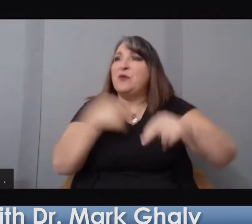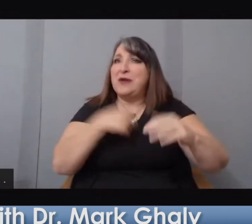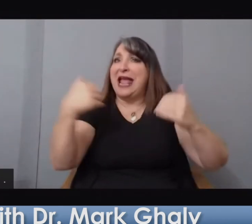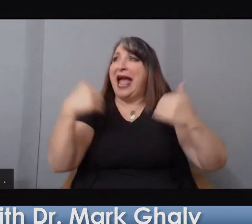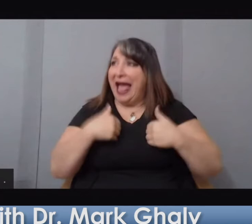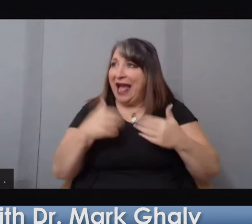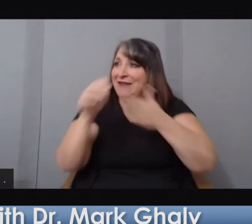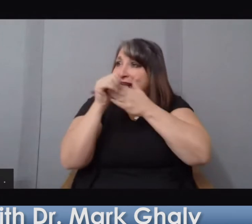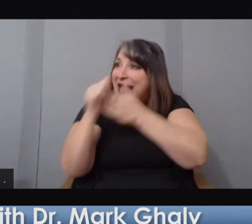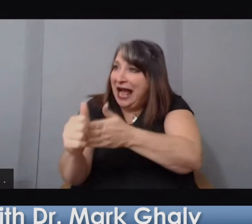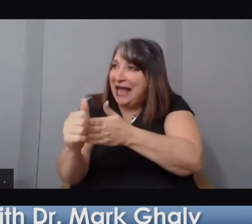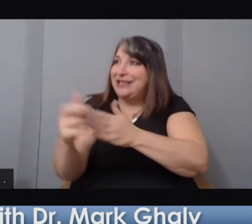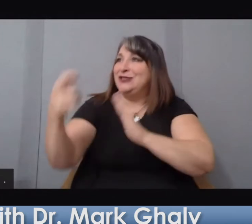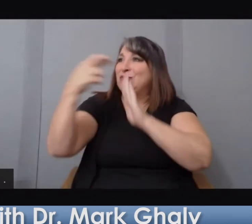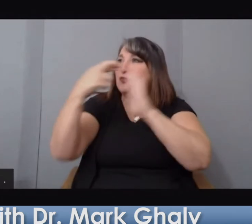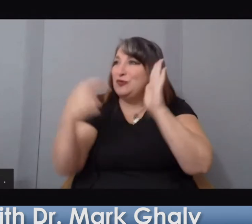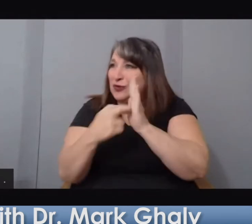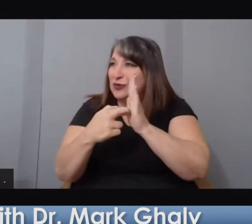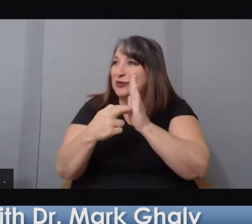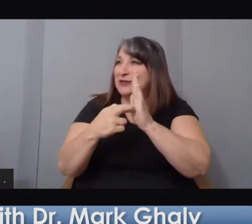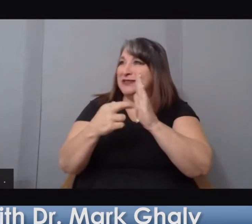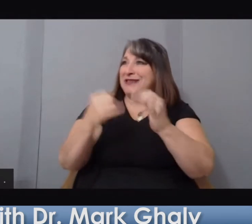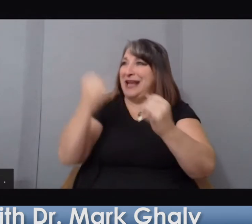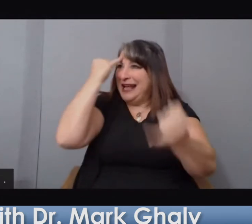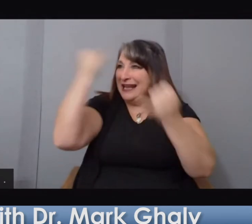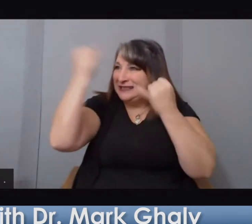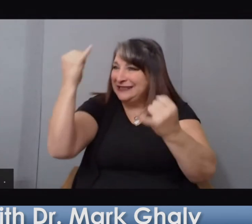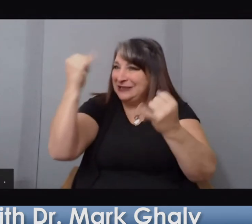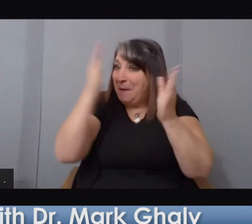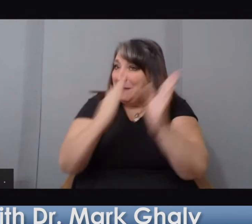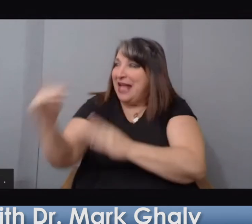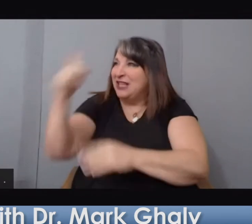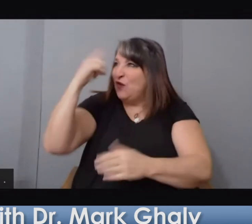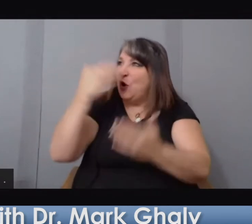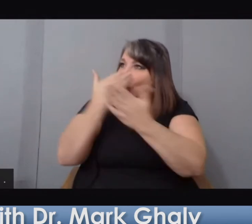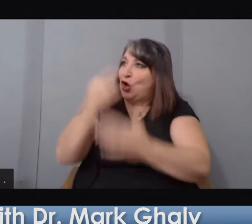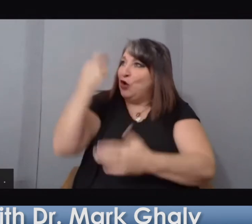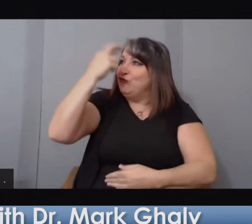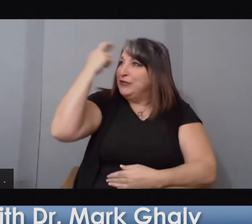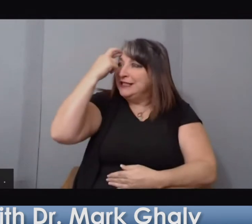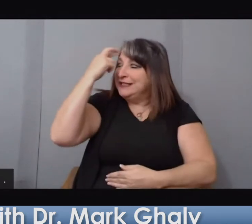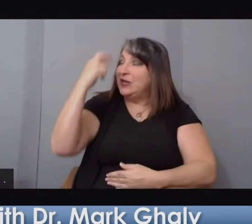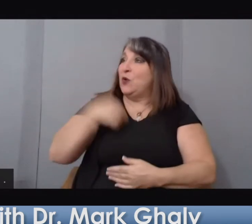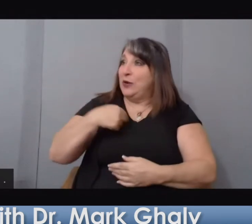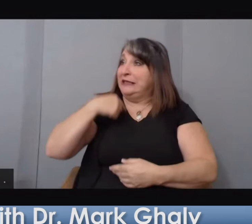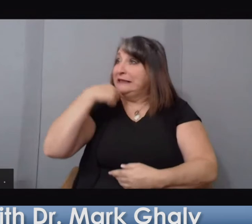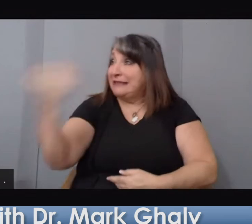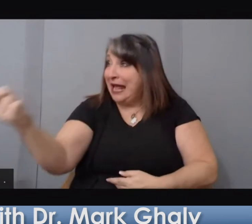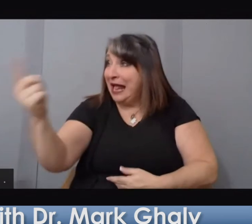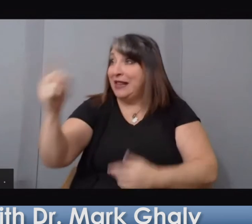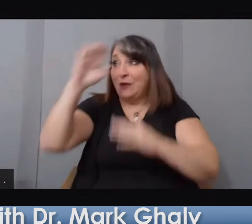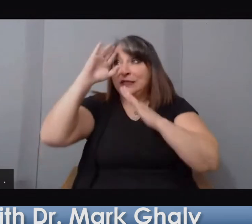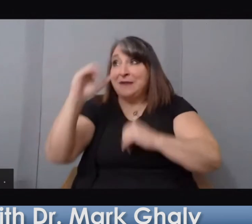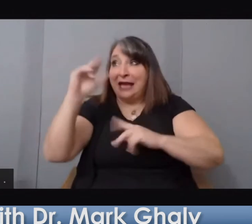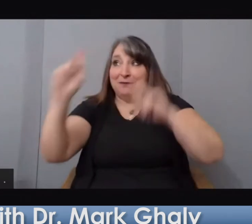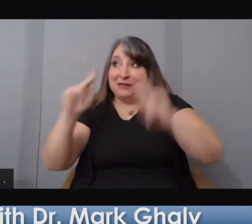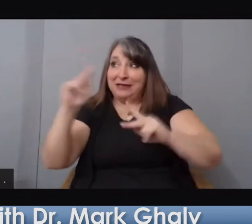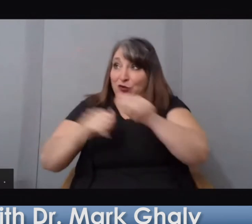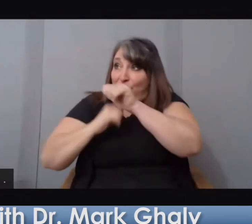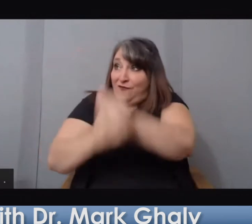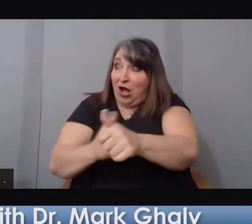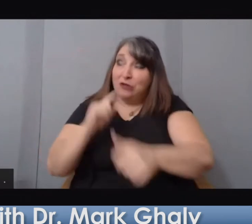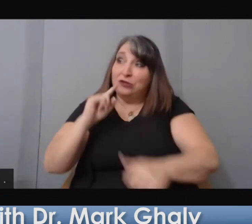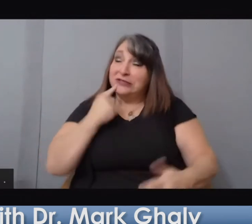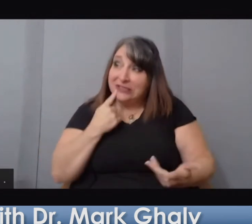keep ourselves and our communities safe, and we hope and expect people to take them seriously.